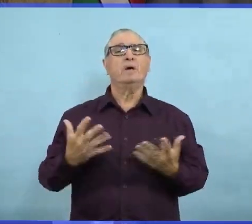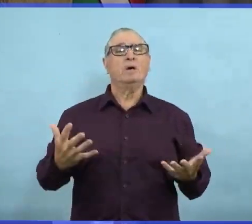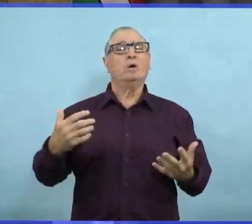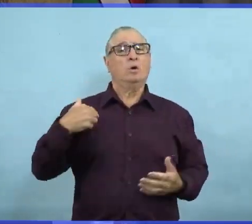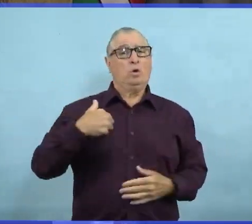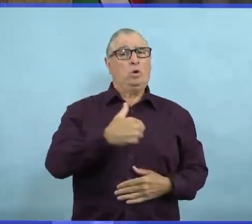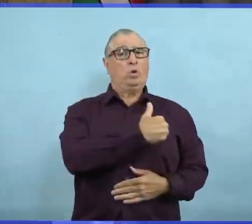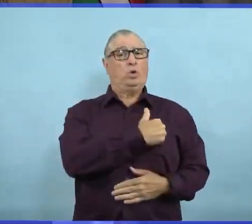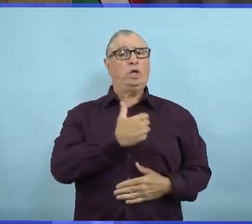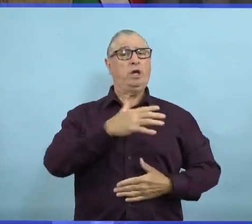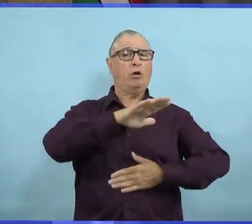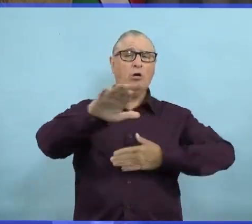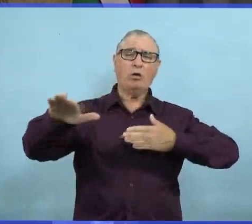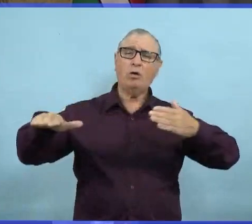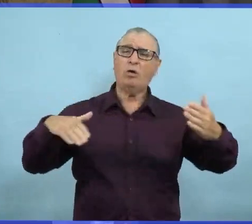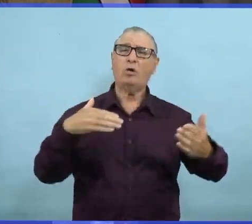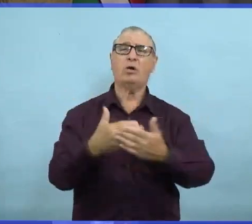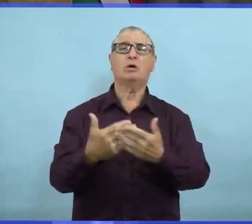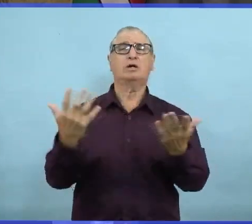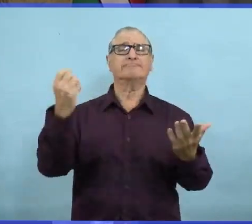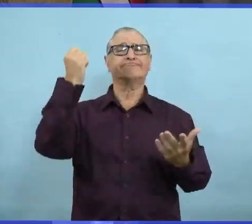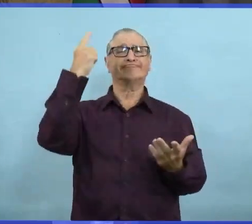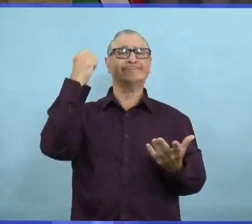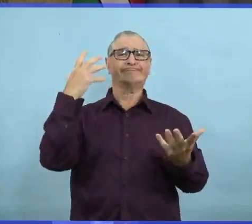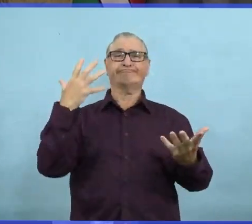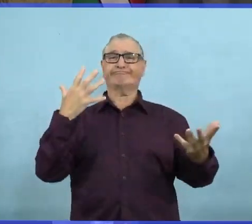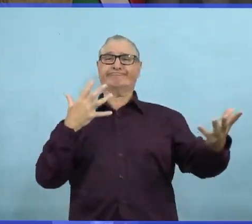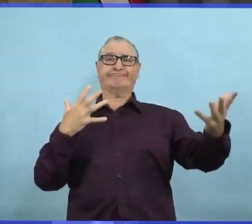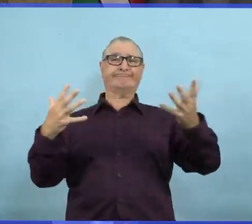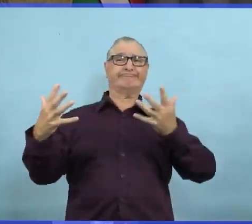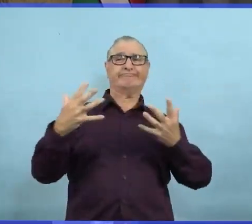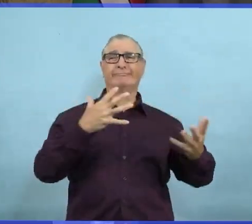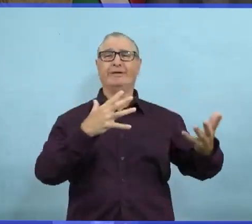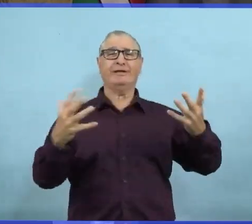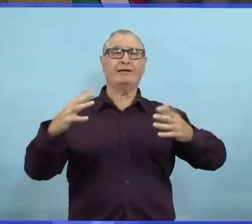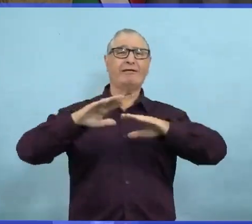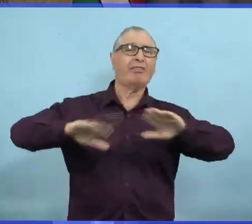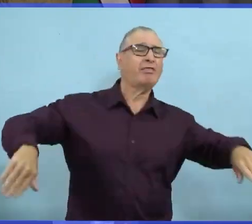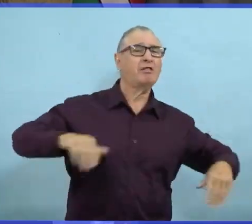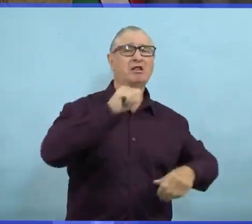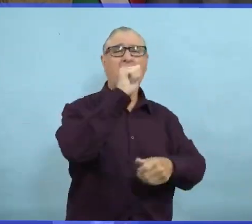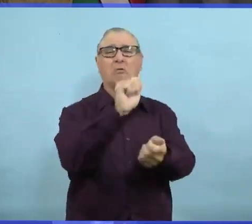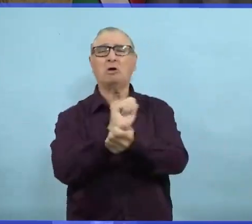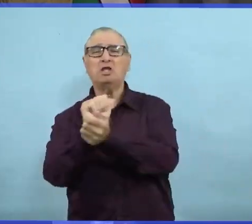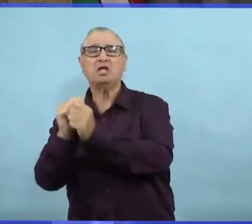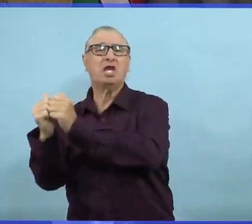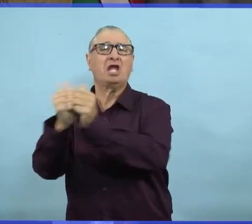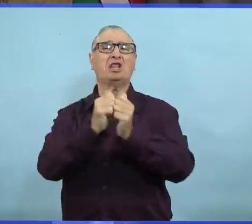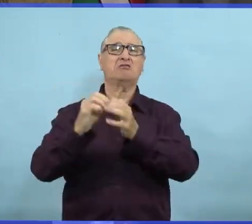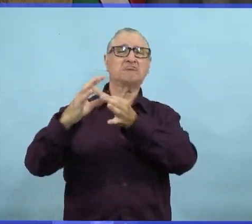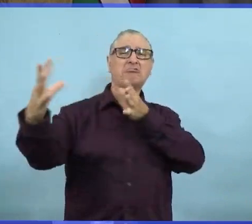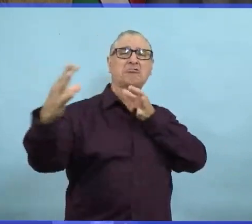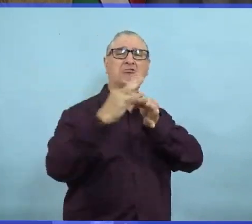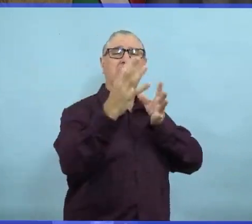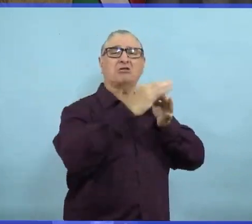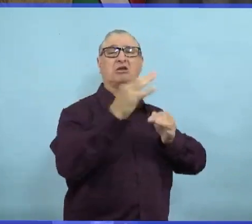that tearing down is a lot simpler than building up. But building up is what we have to dedicate ourselves to.